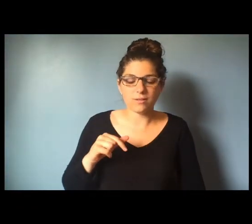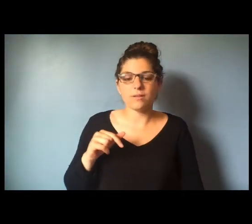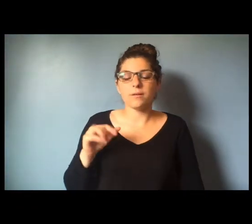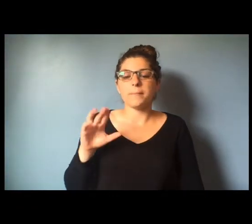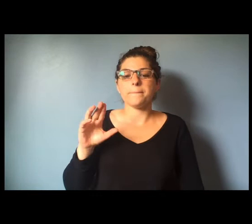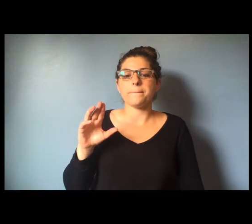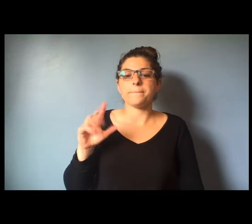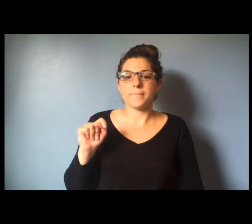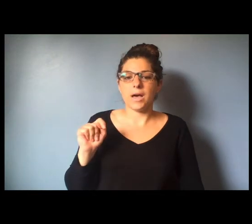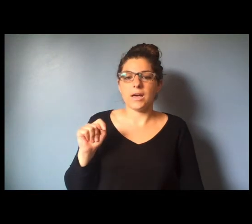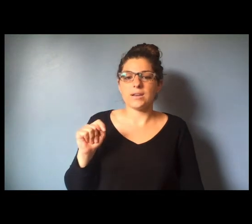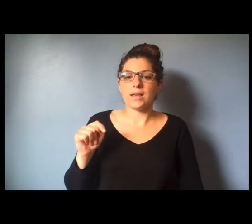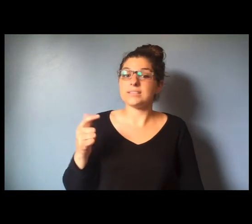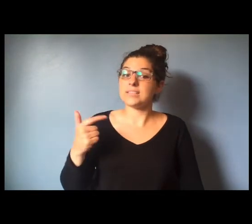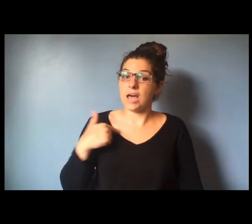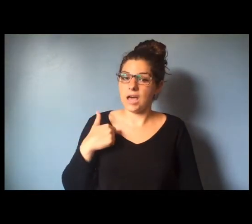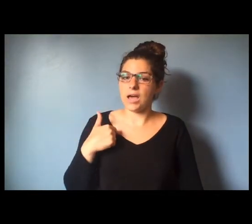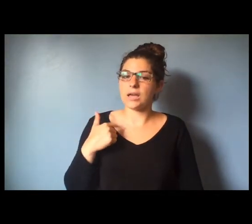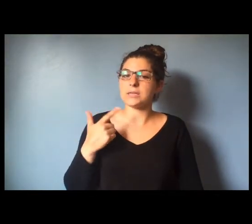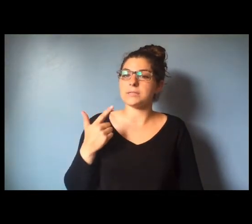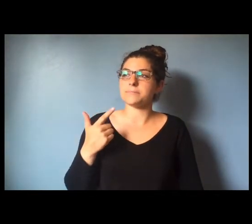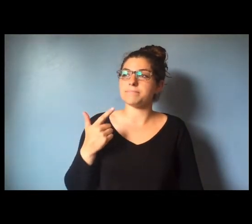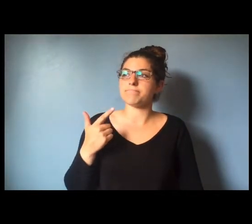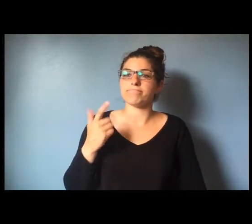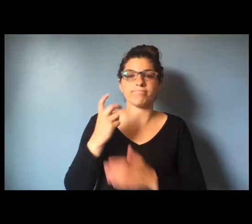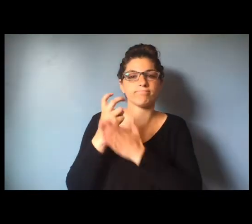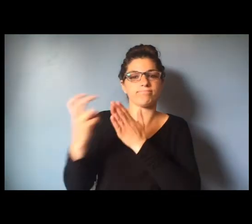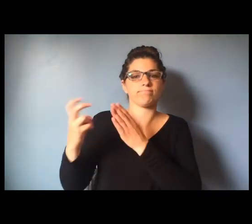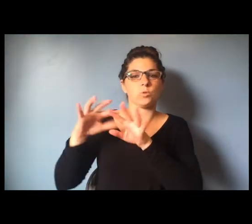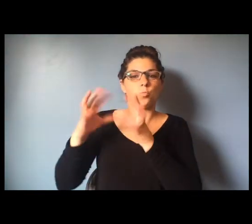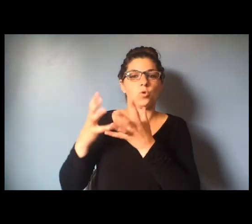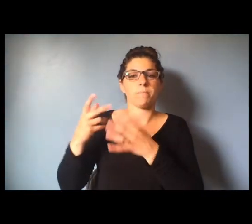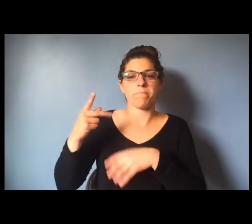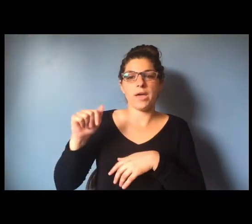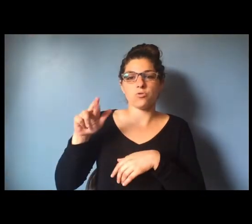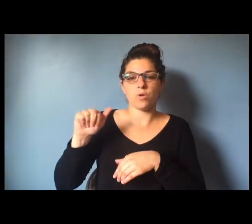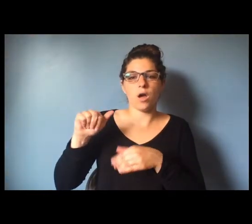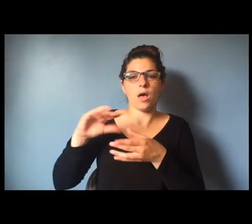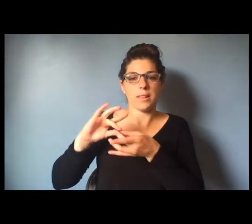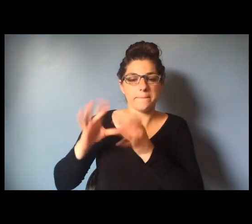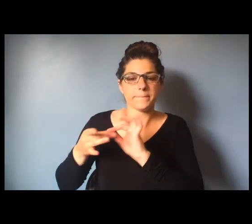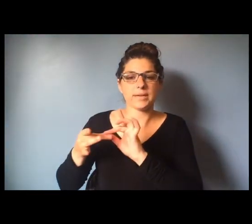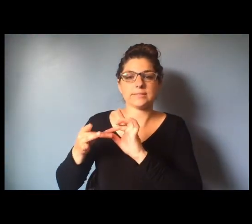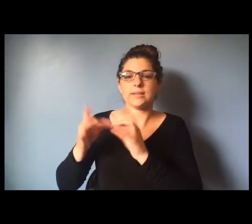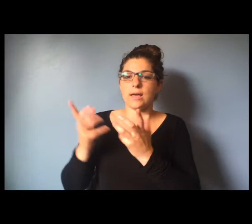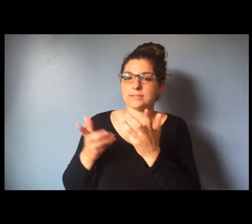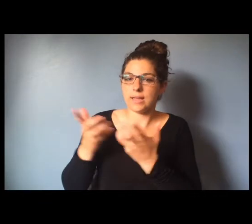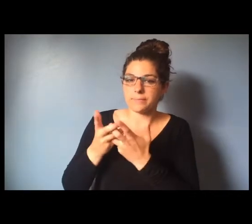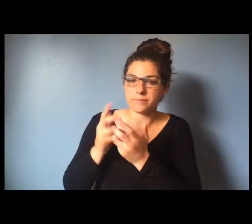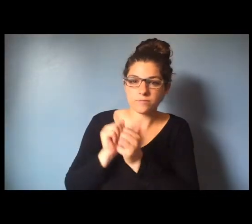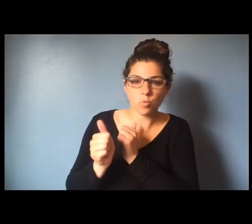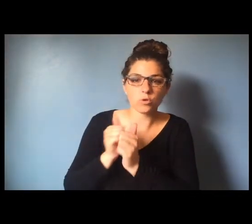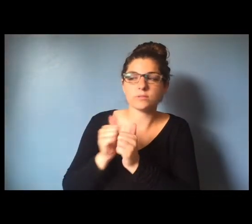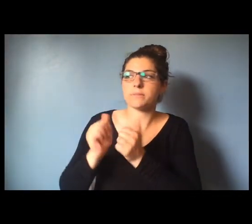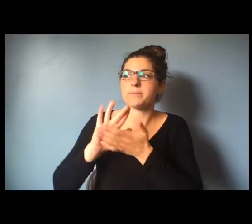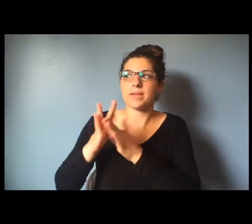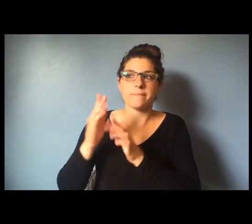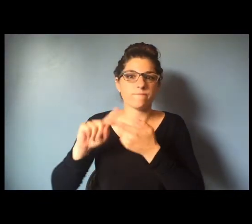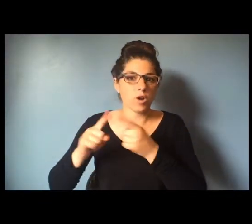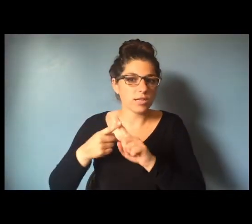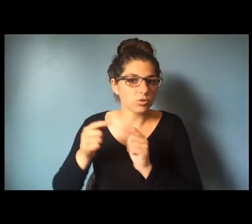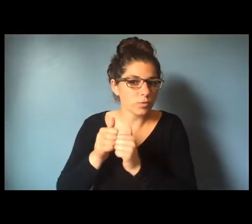But as I got into the world of Paralympics and adaptive sports, and I became friends with different people, and I got